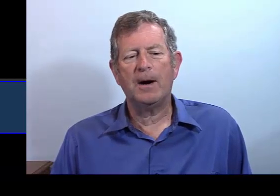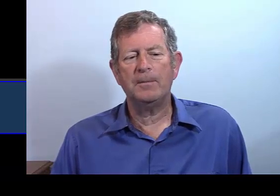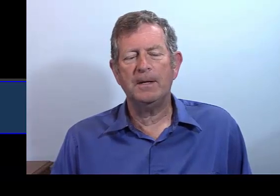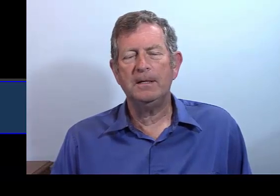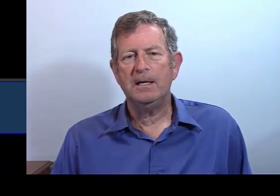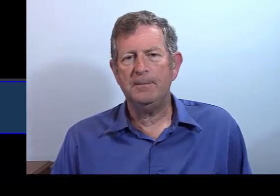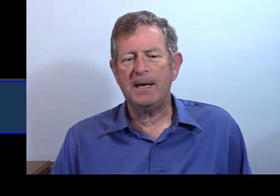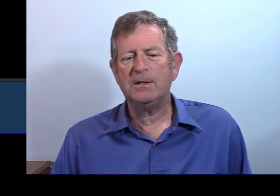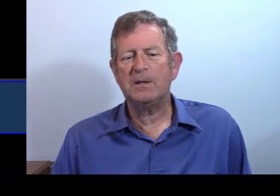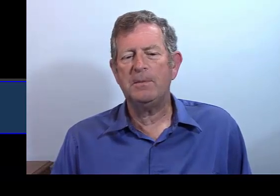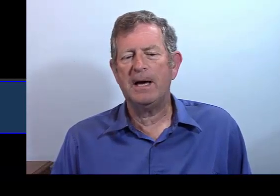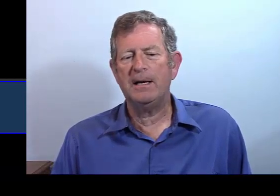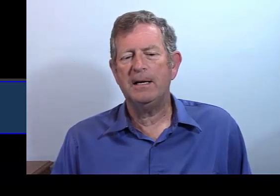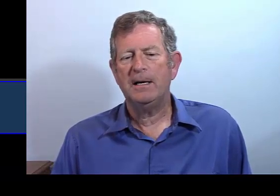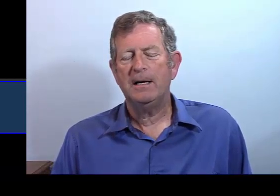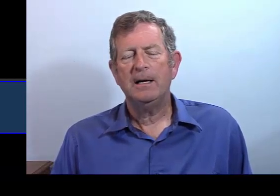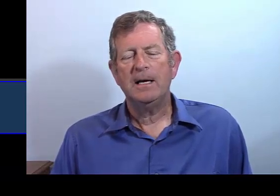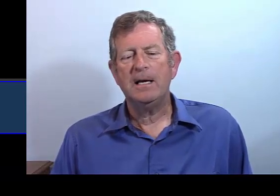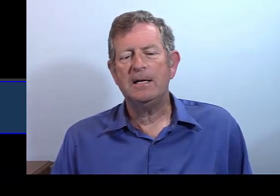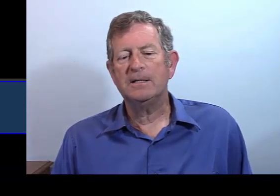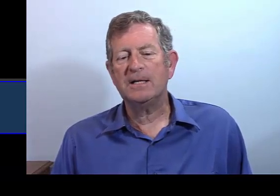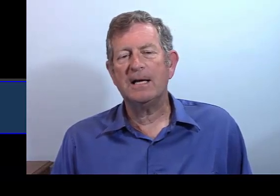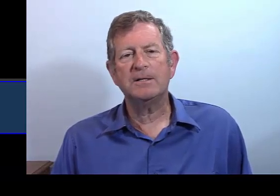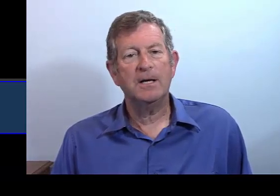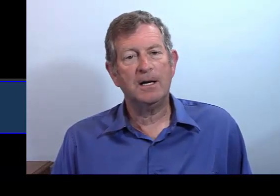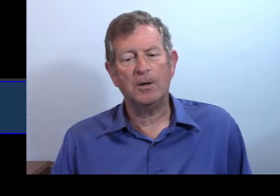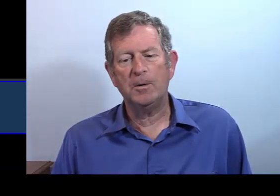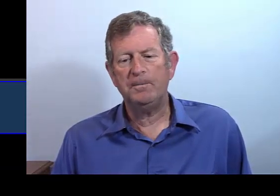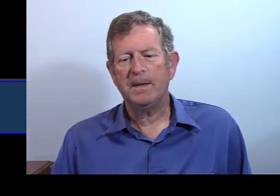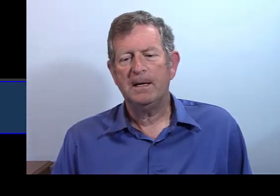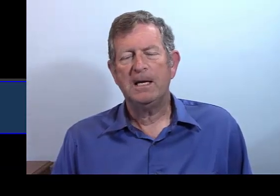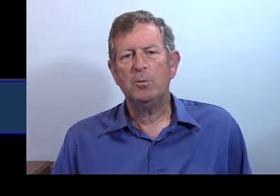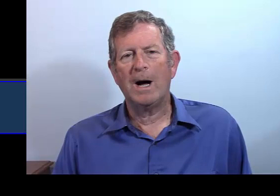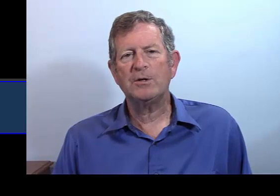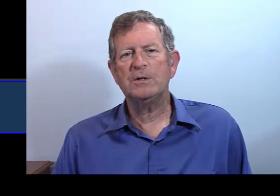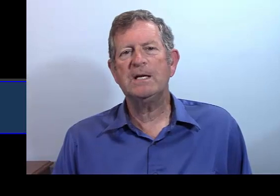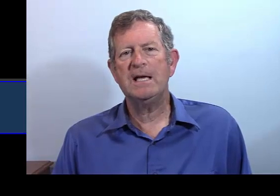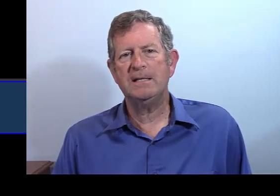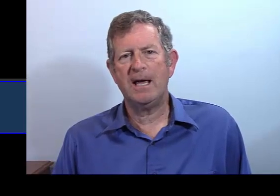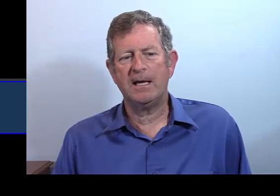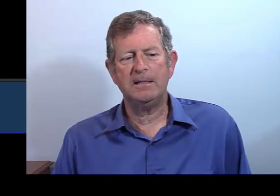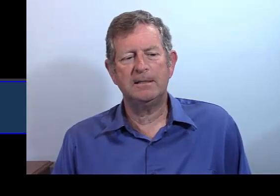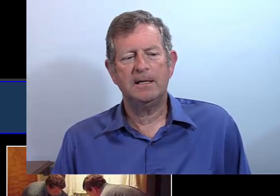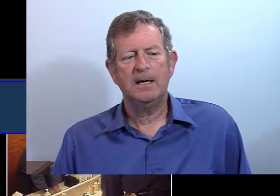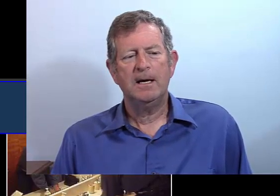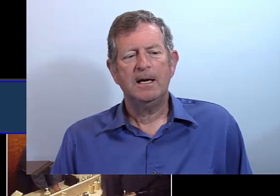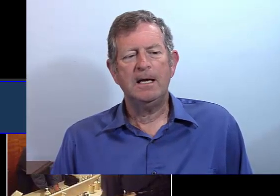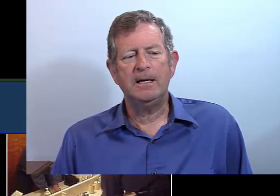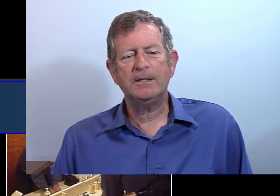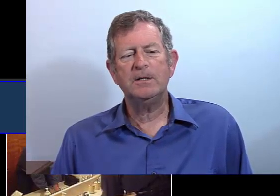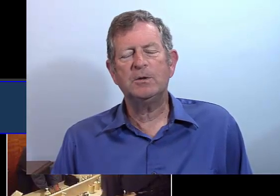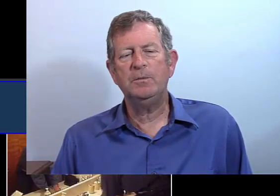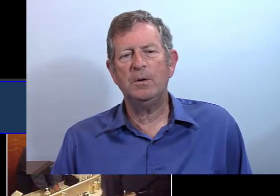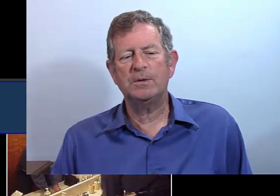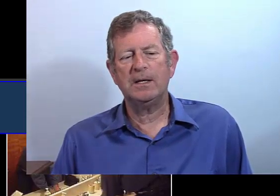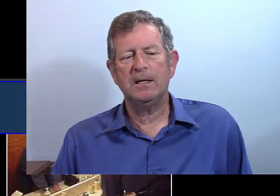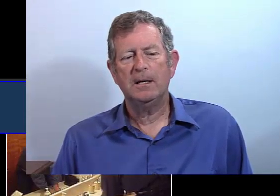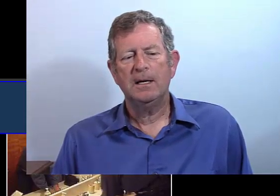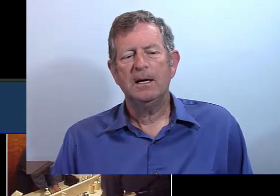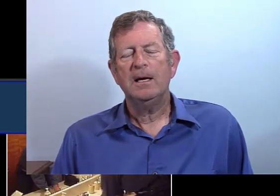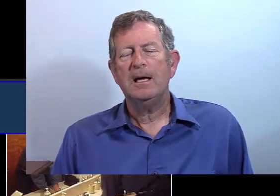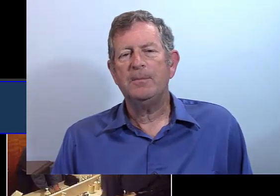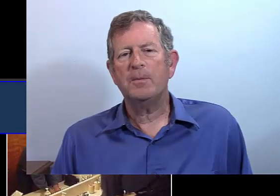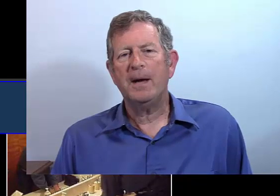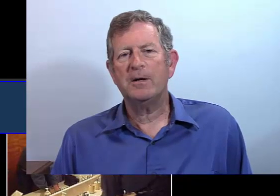in an apartment. He makes the bed. He says hello. He washes his hands. He listens to